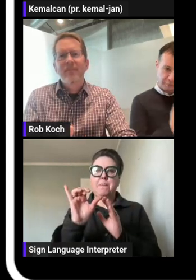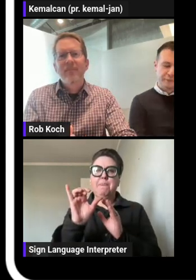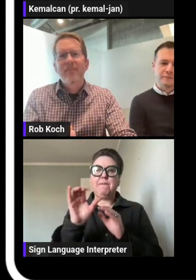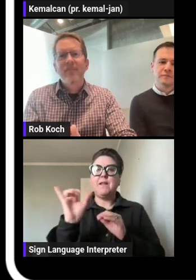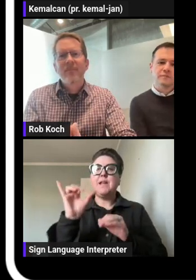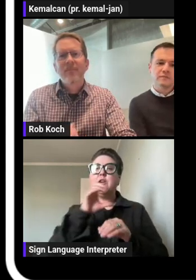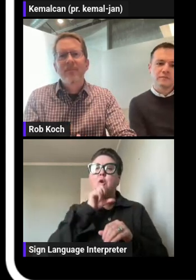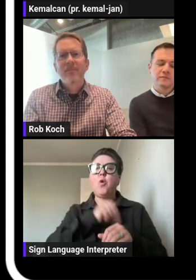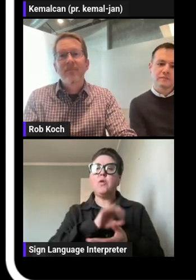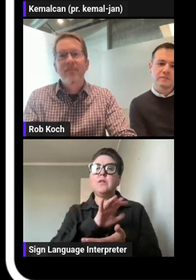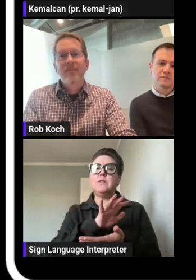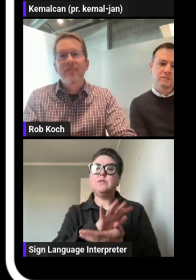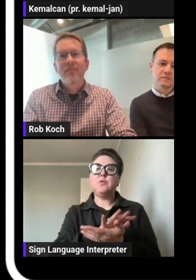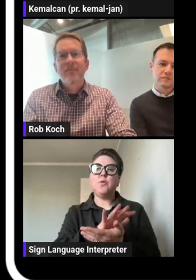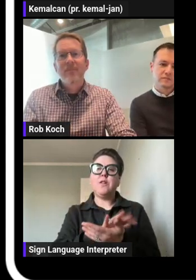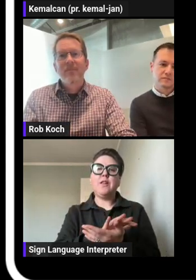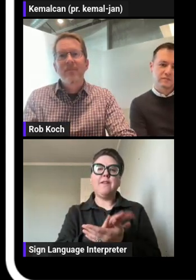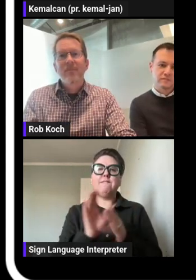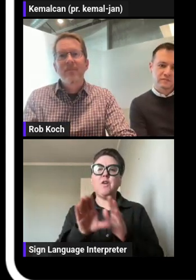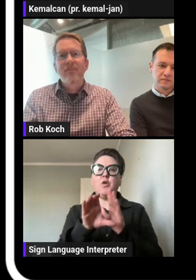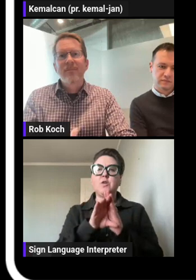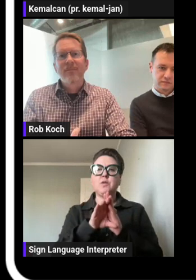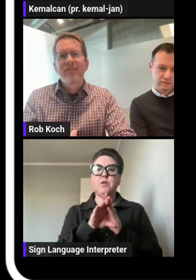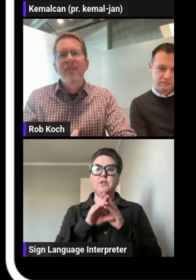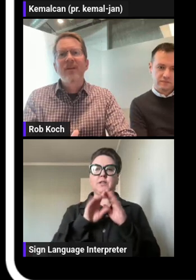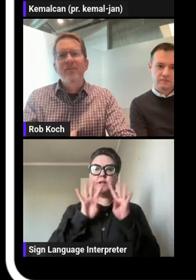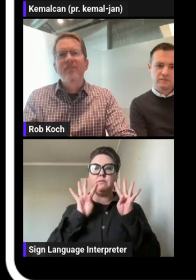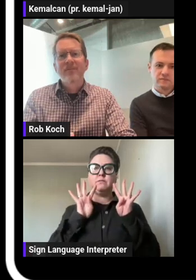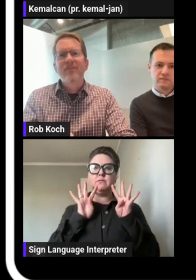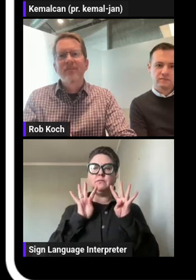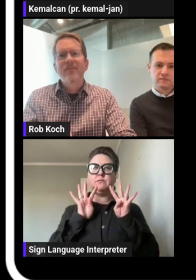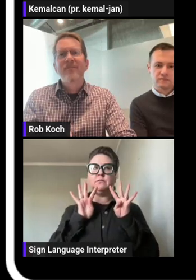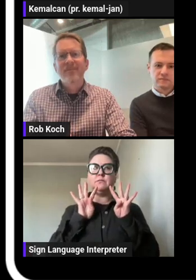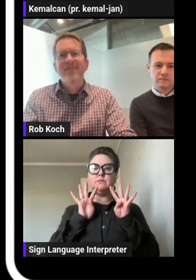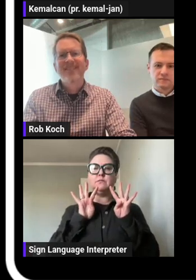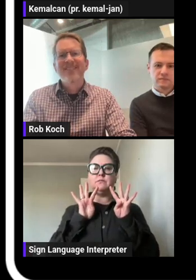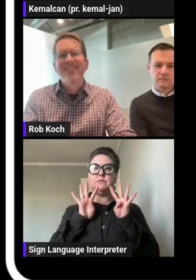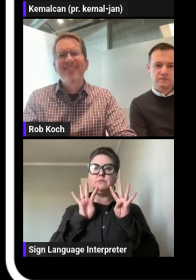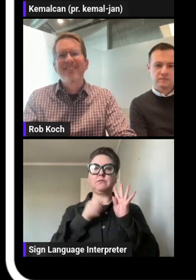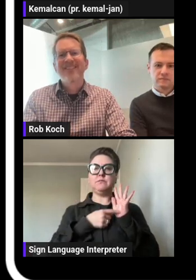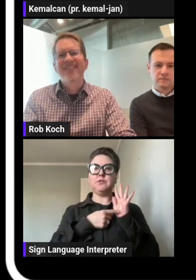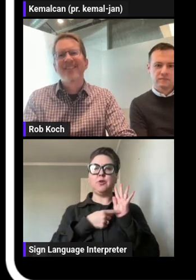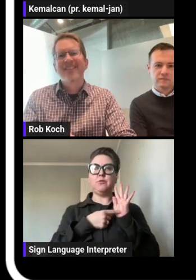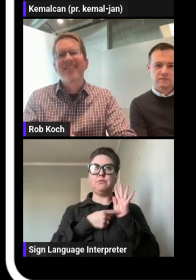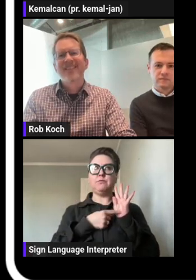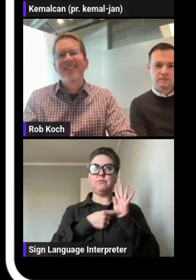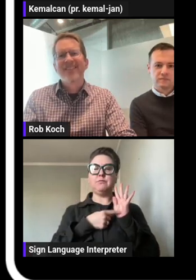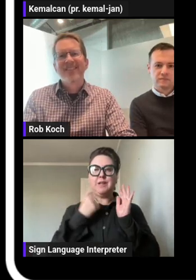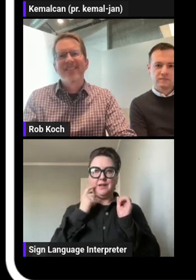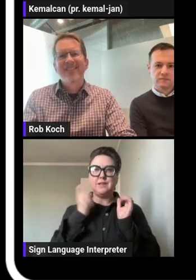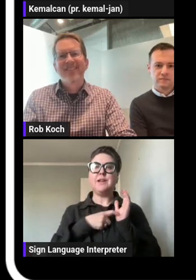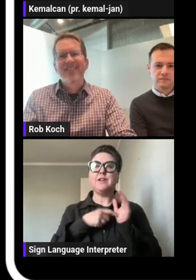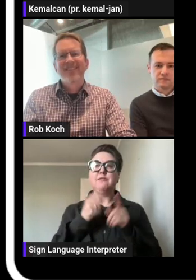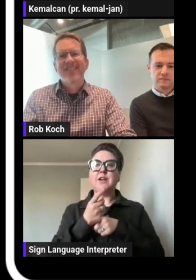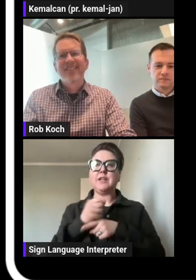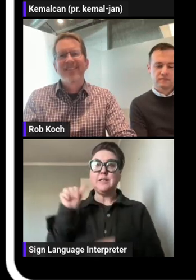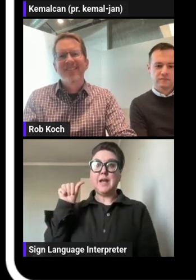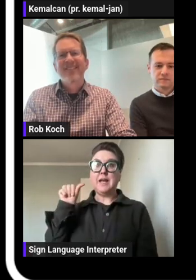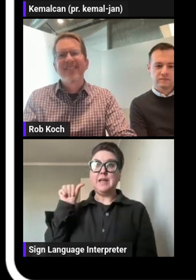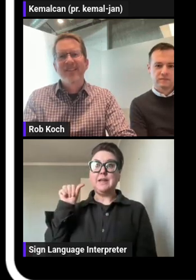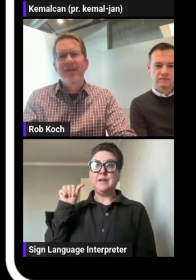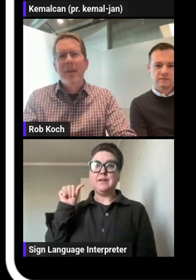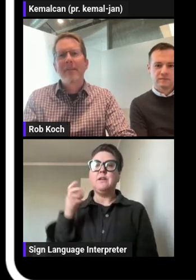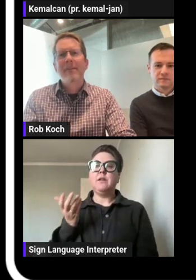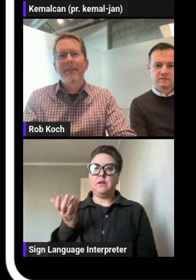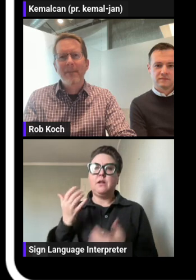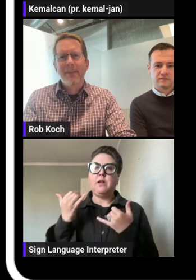old timey photos where you had to stand really still. It's like stand really still, show us the letter you have, and it'll detect that, right? And so now we're at step 2, where it's